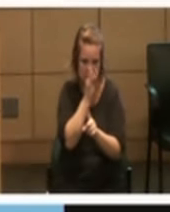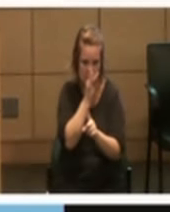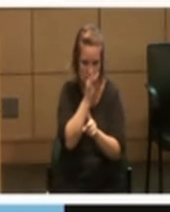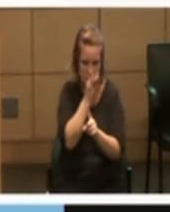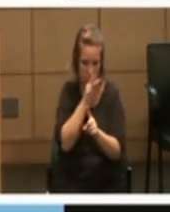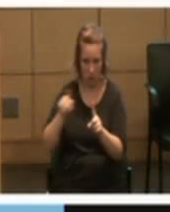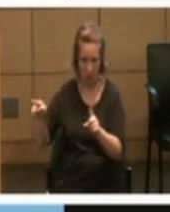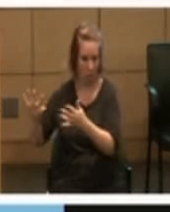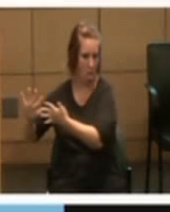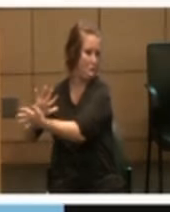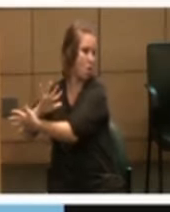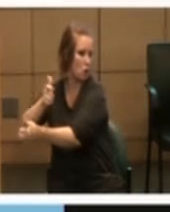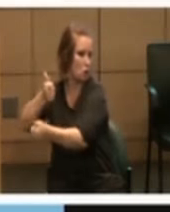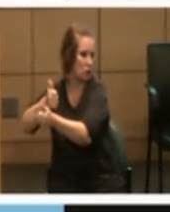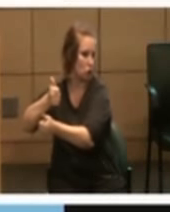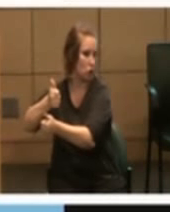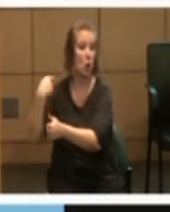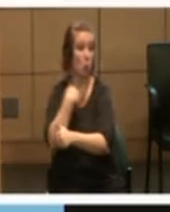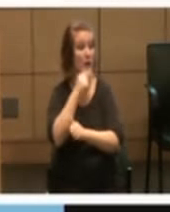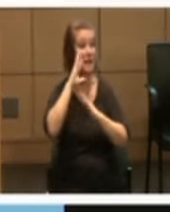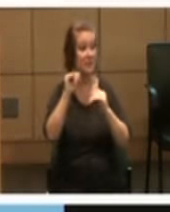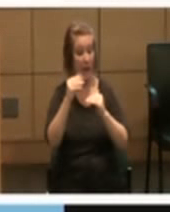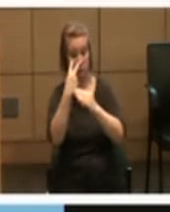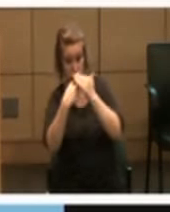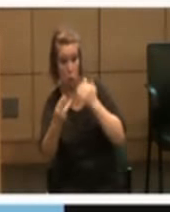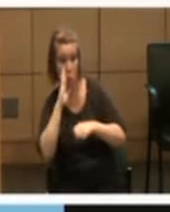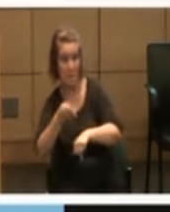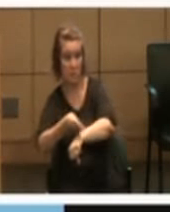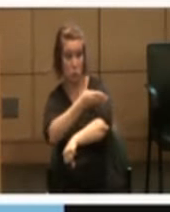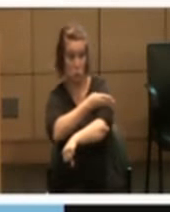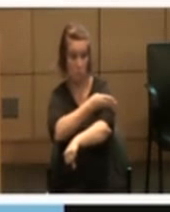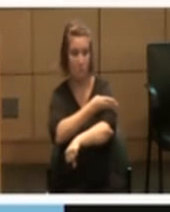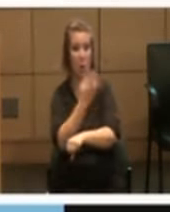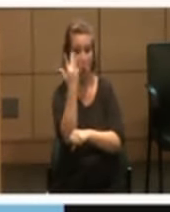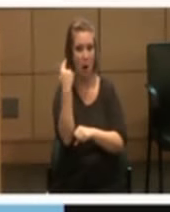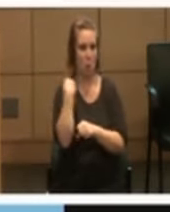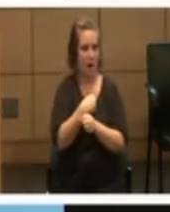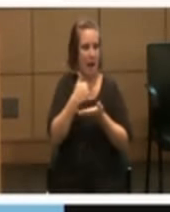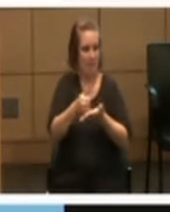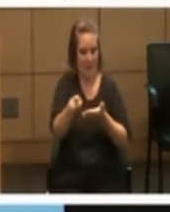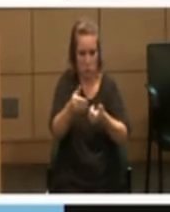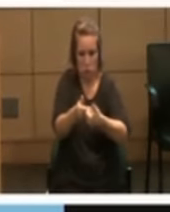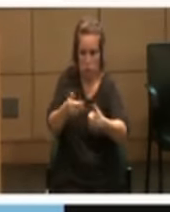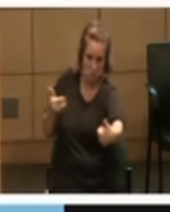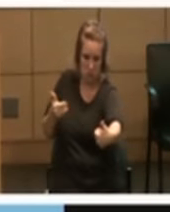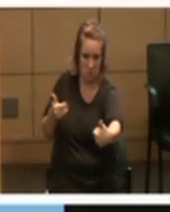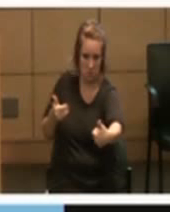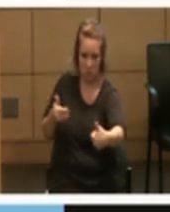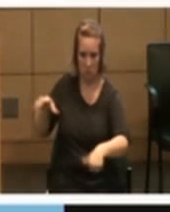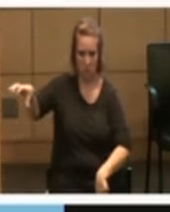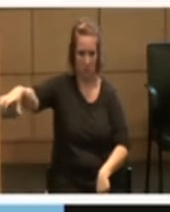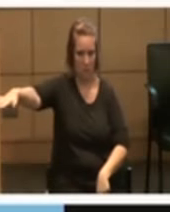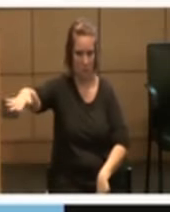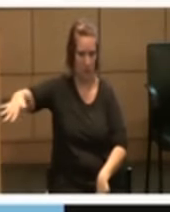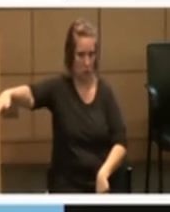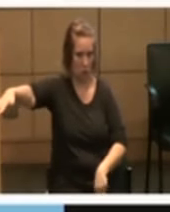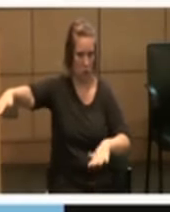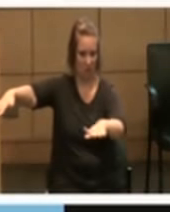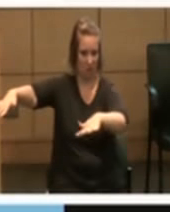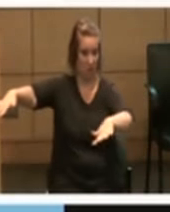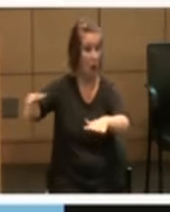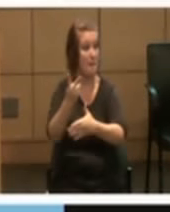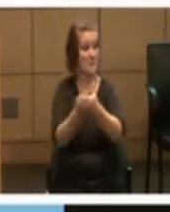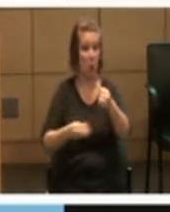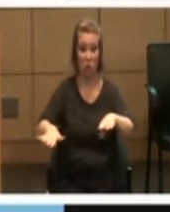so we expect that their performance will improve because we're helping them do that. In this condition where they're both coming from the front, it's more